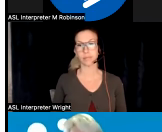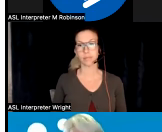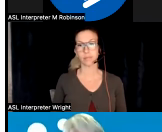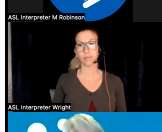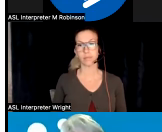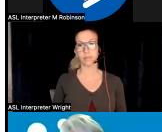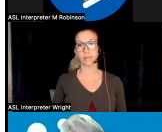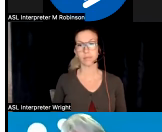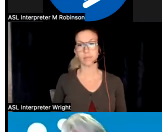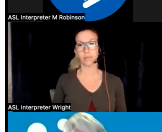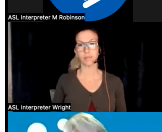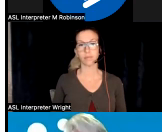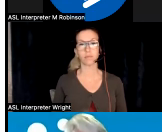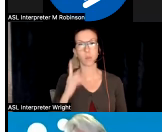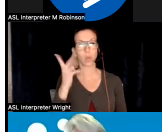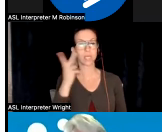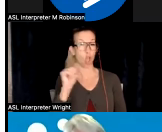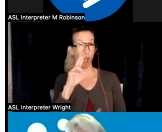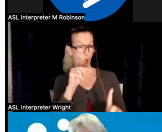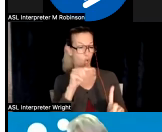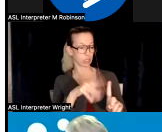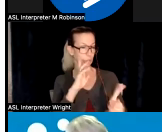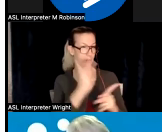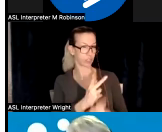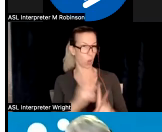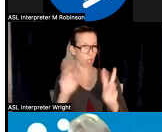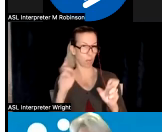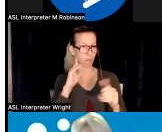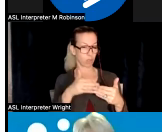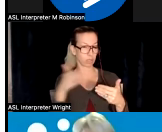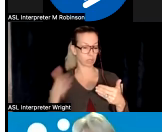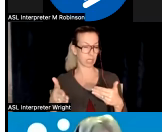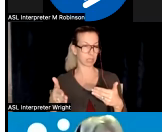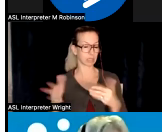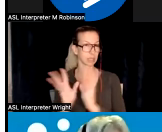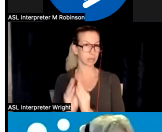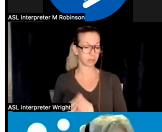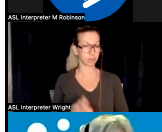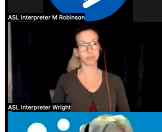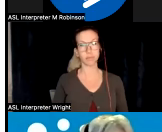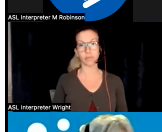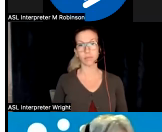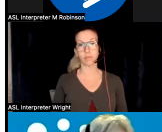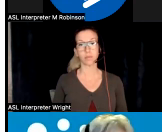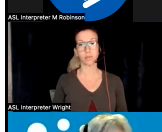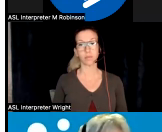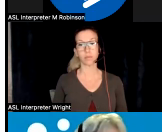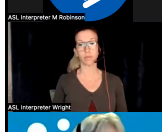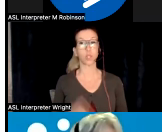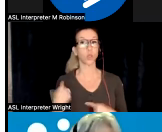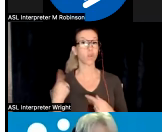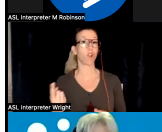in August, and we'll take a little time then to identify topics for the upcoming learning exchanges. And so far, all meetings are 9:30